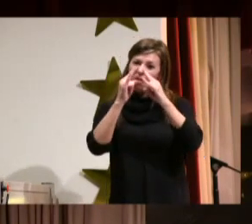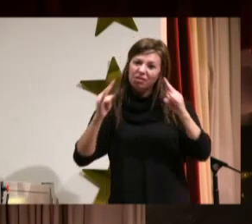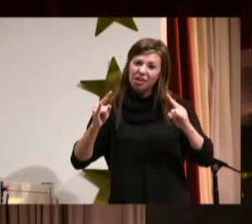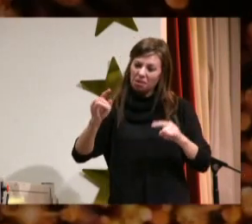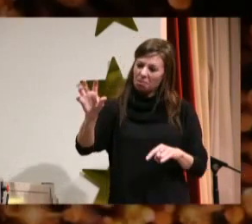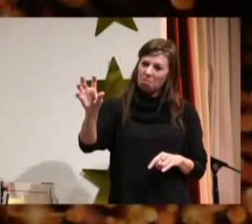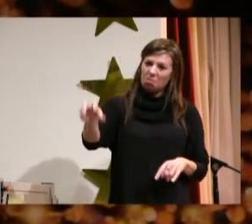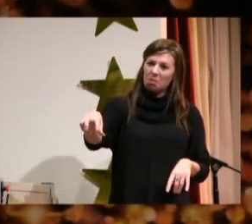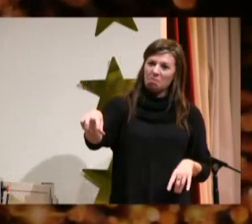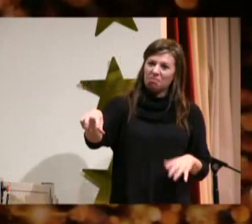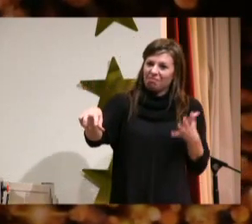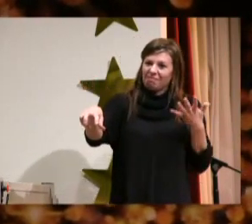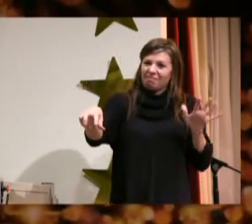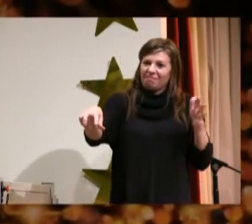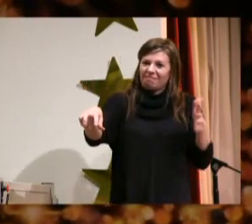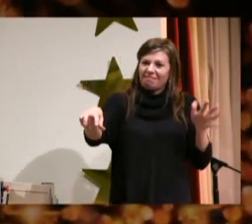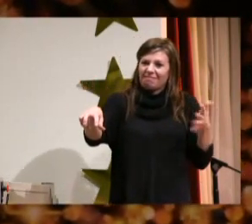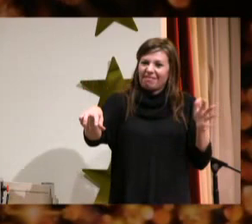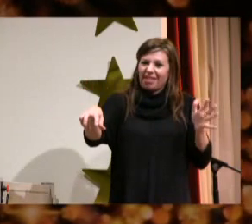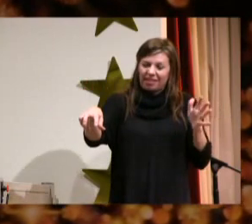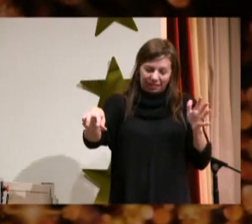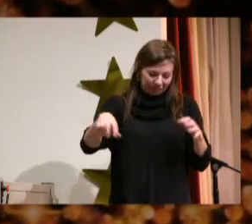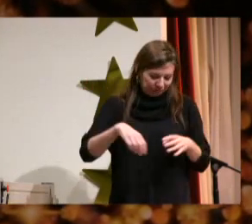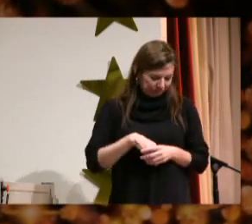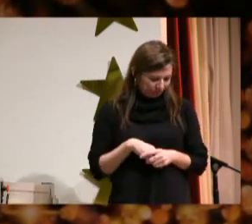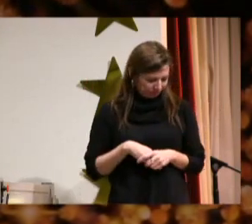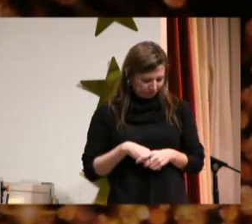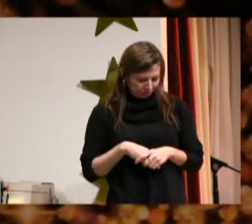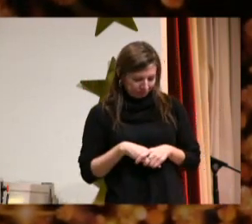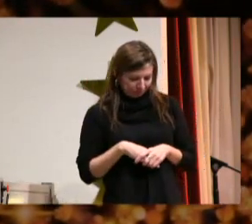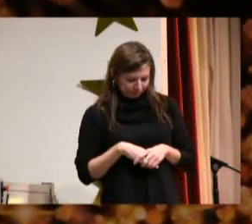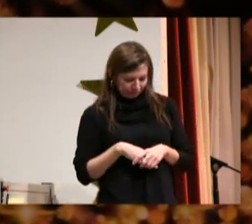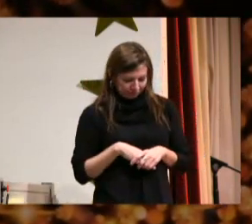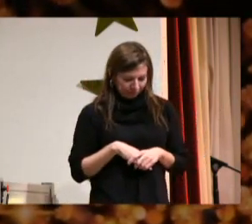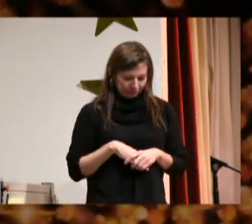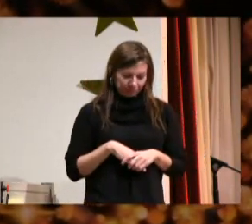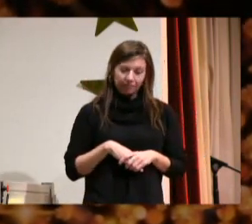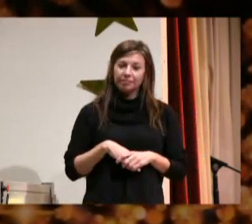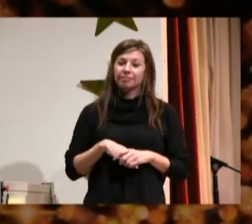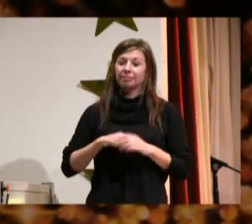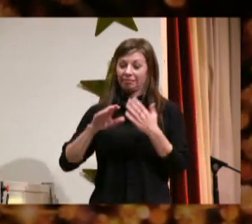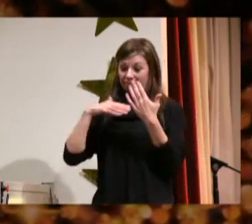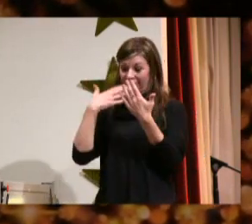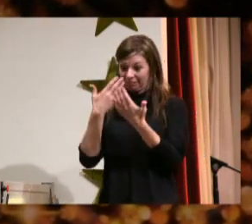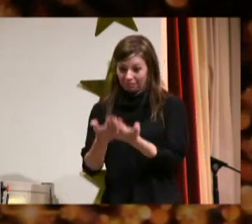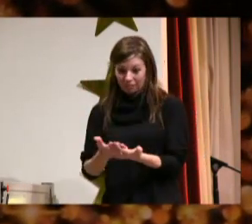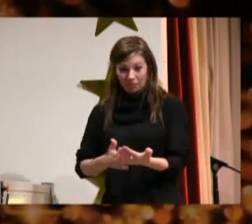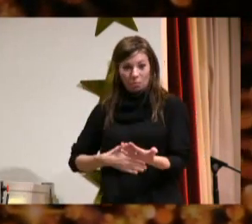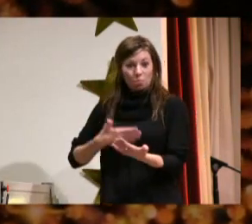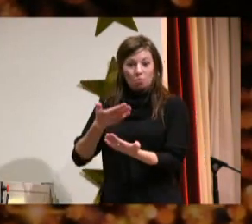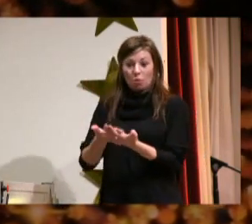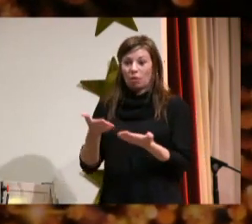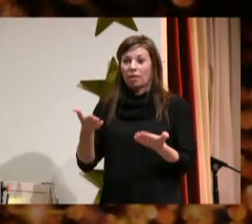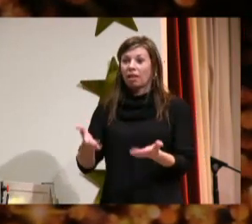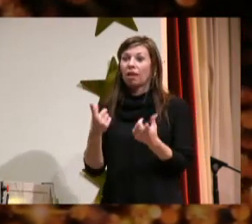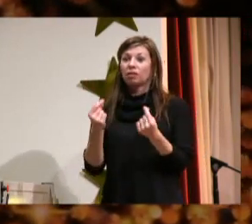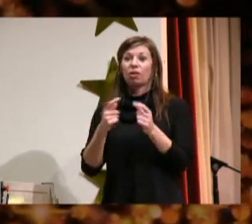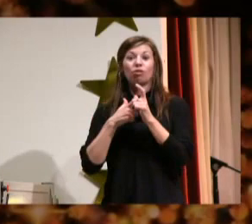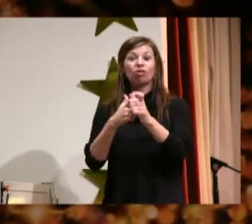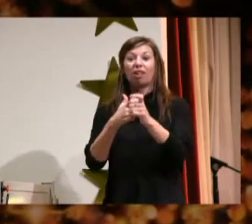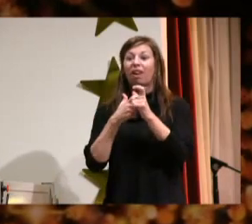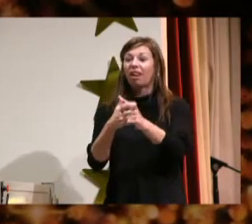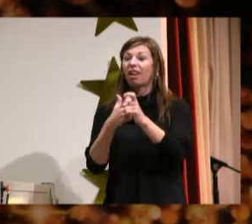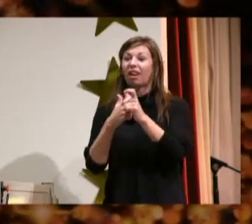tent, and oh, just like that river I've been running ever since. It's